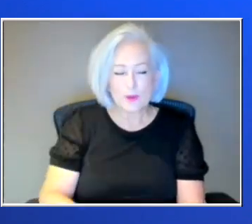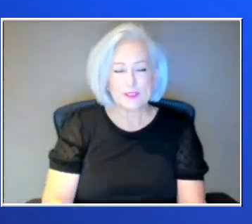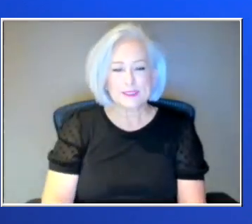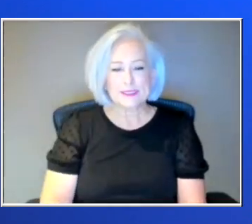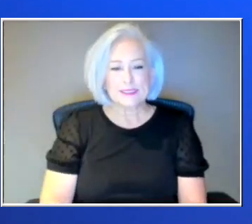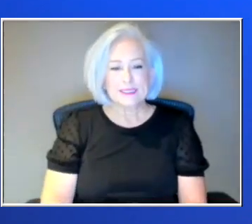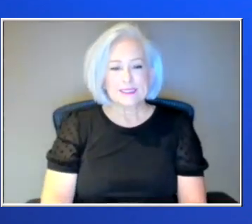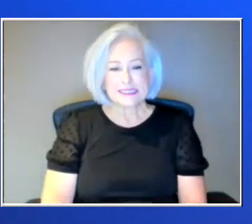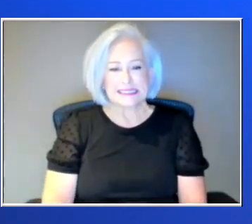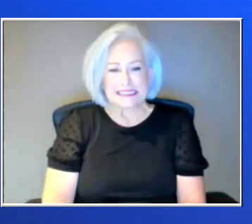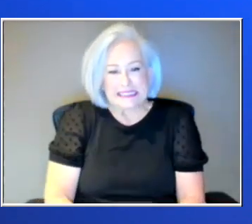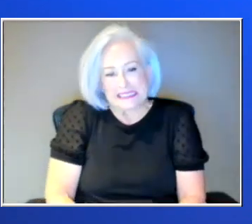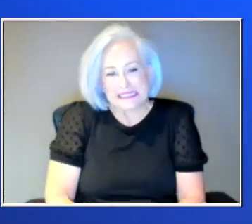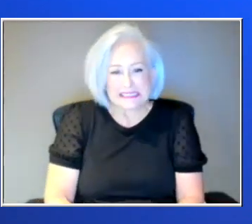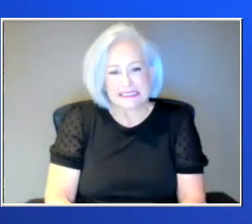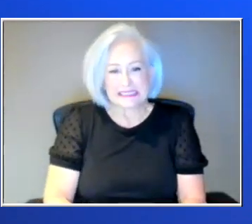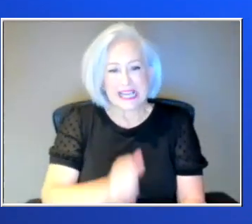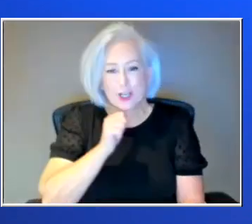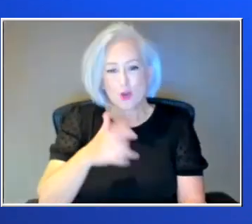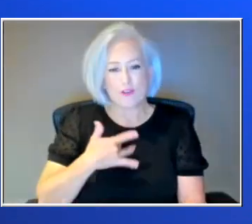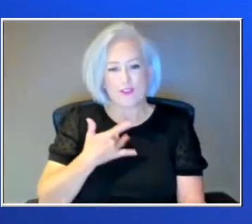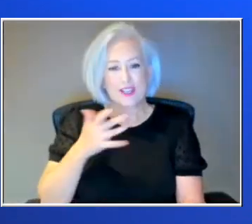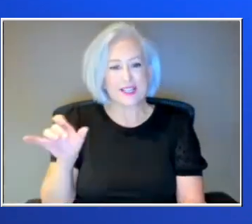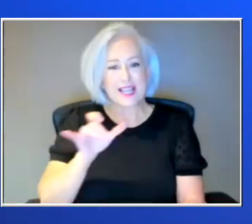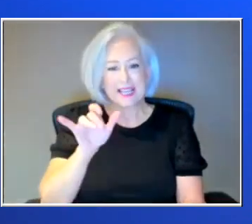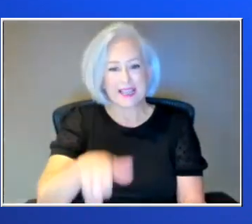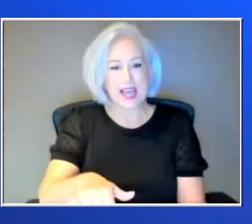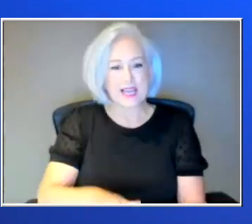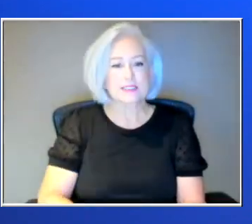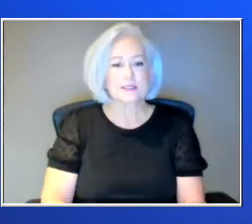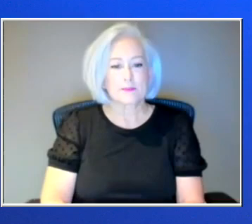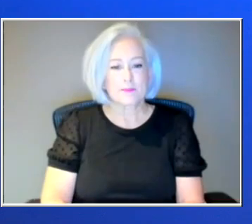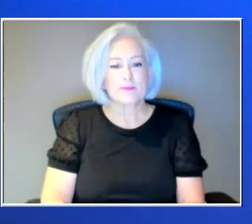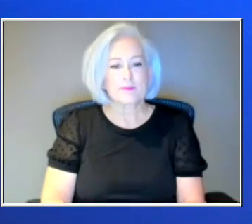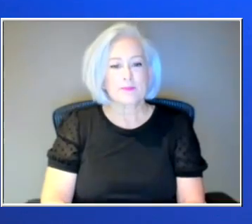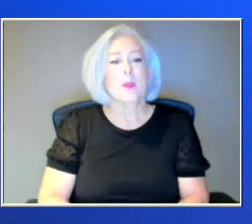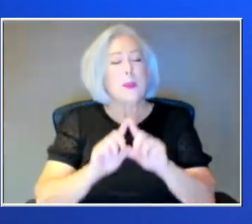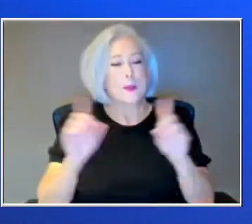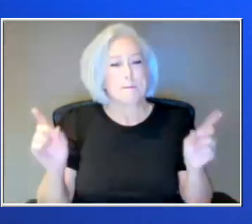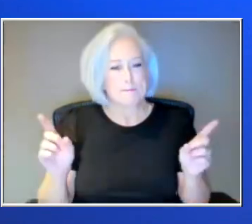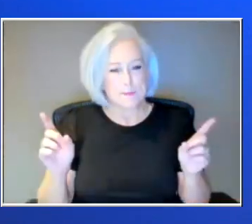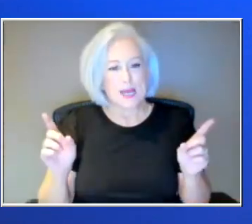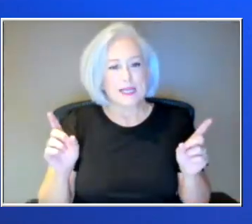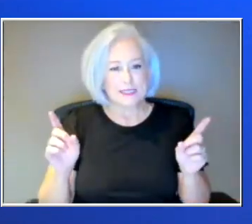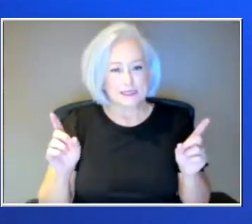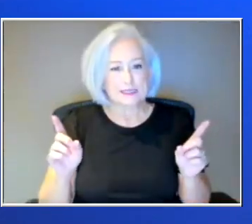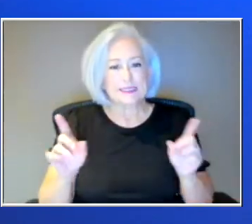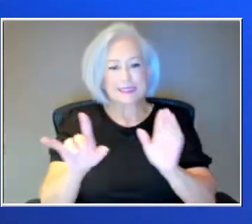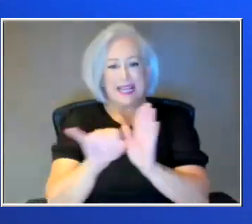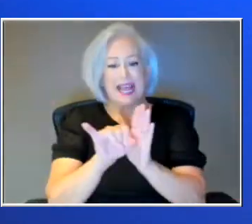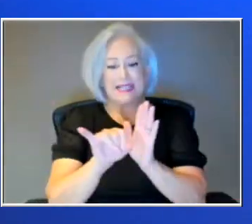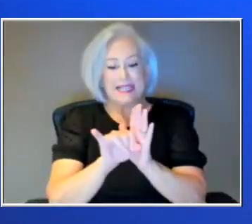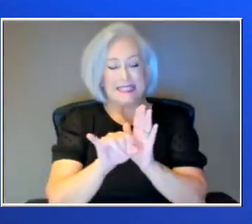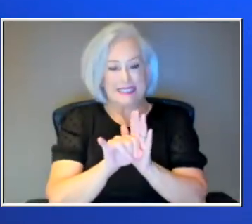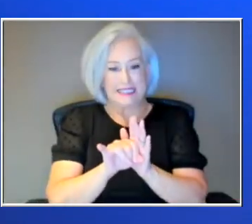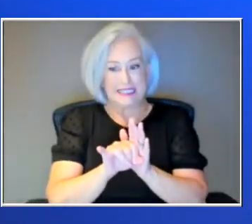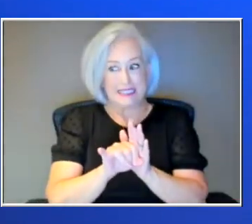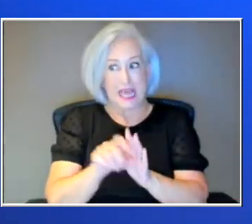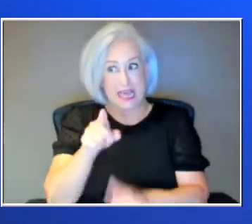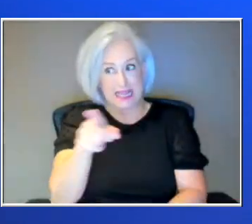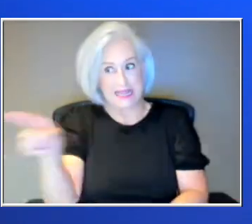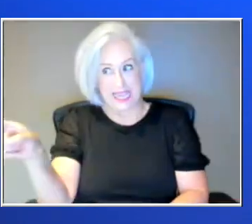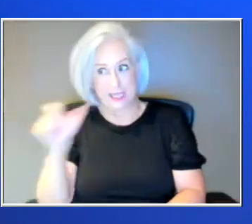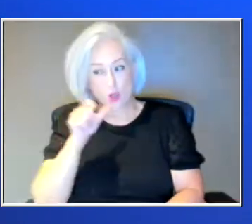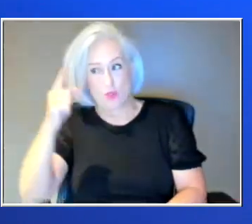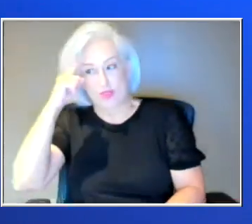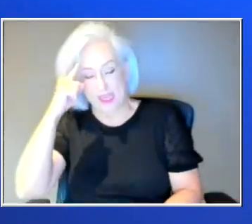I don't really feel like they do. But then it just kind of goes back to that identity thing. Like, they don't, but I do.